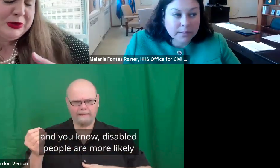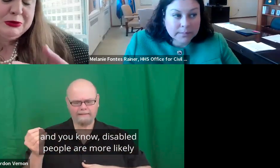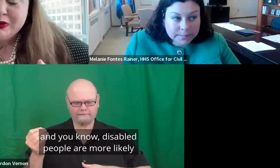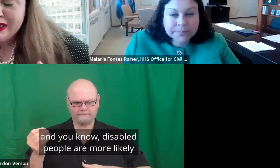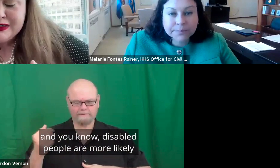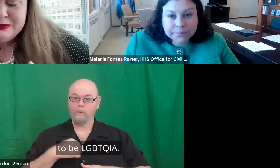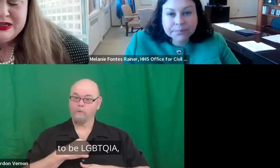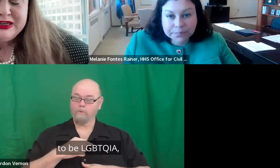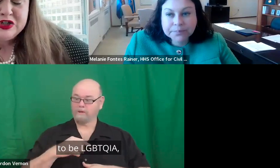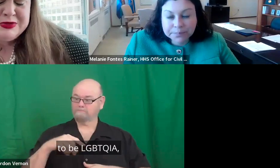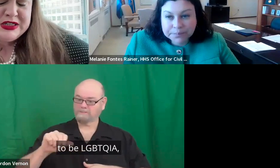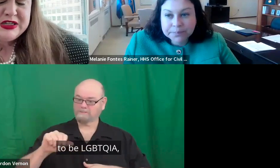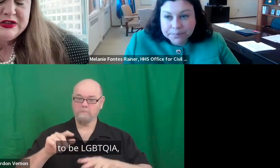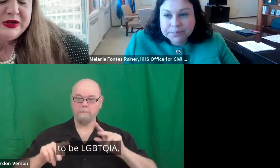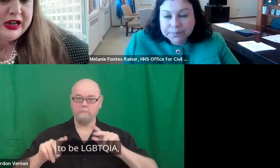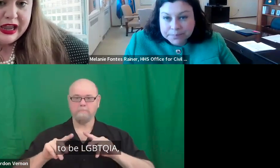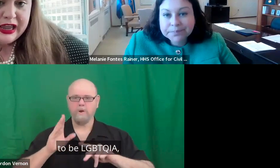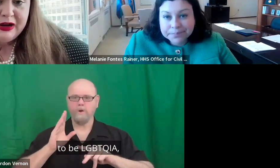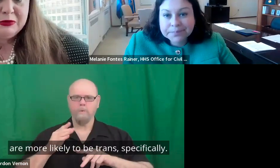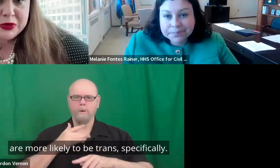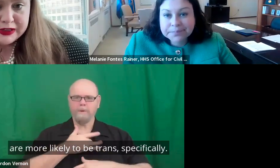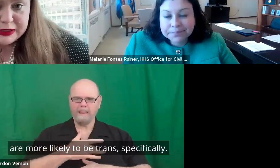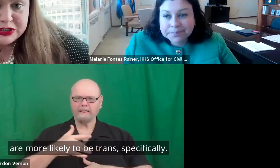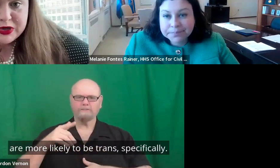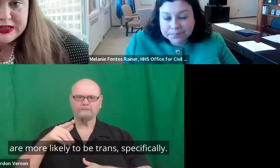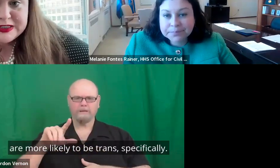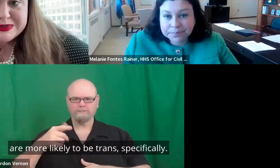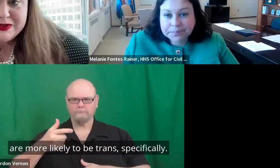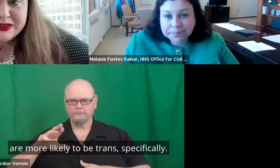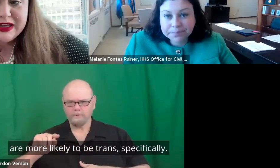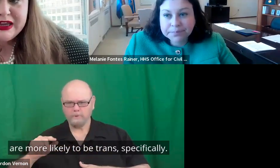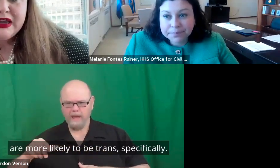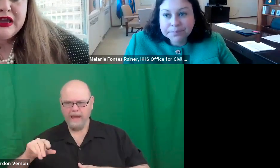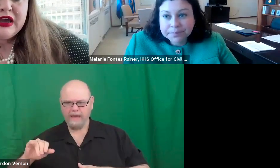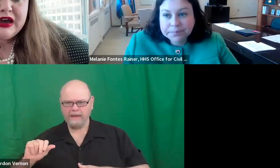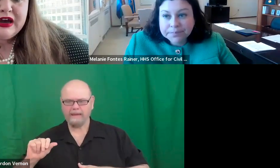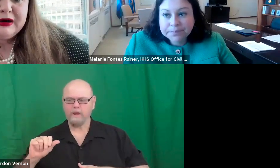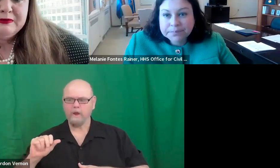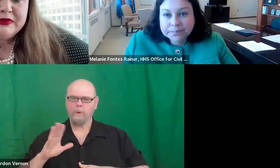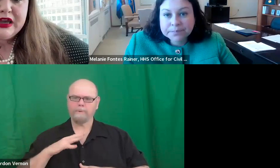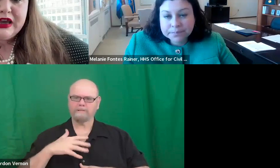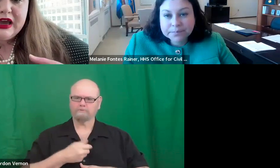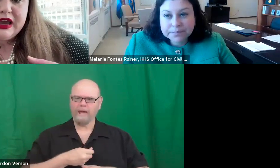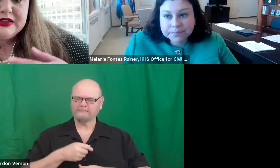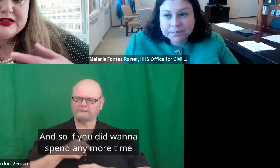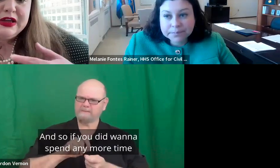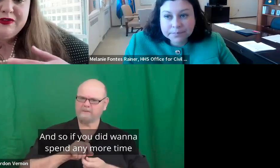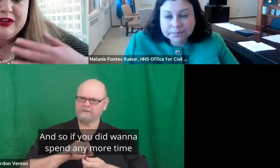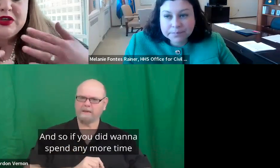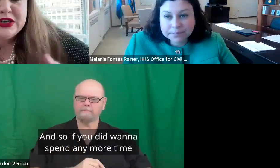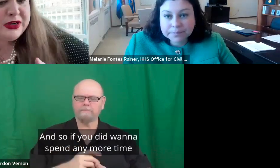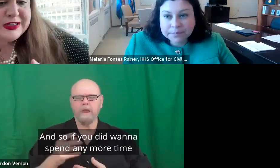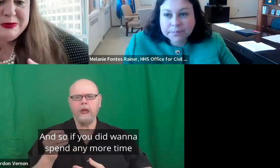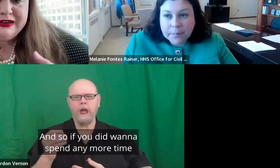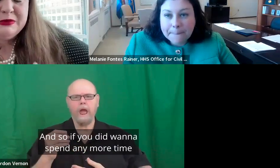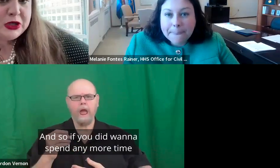disabled people are more likely to be LGBTQIA, are more likely to be trans specifically. And so if